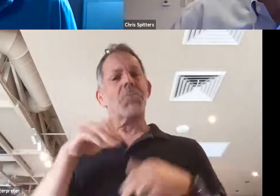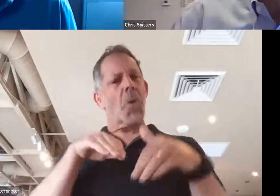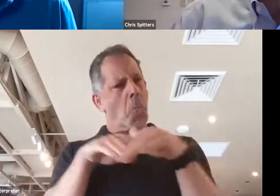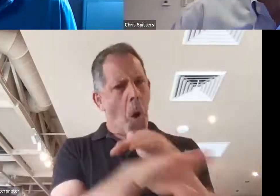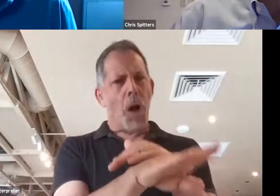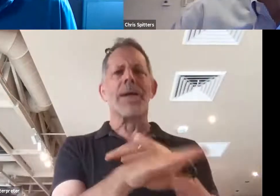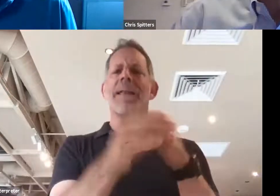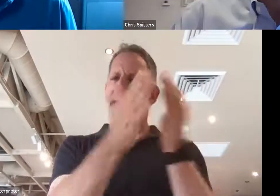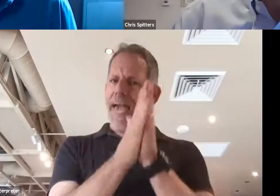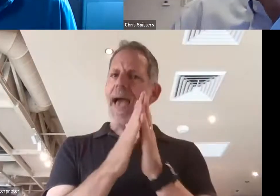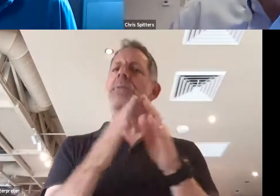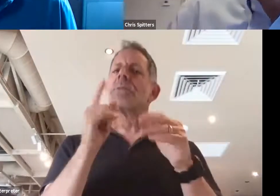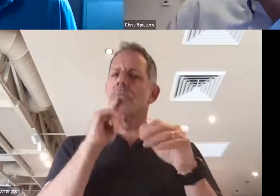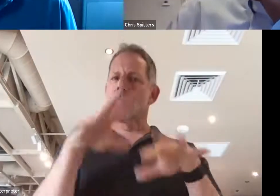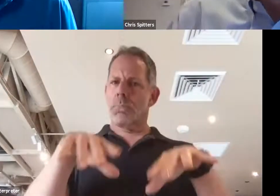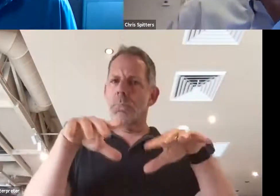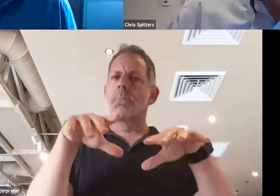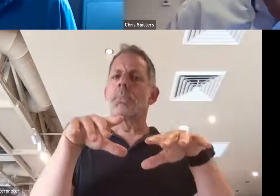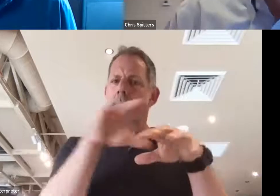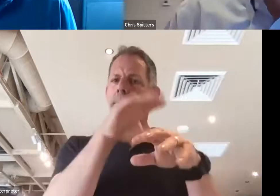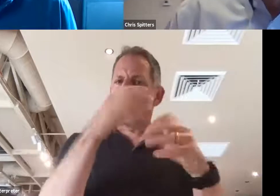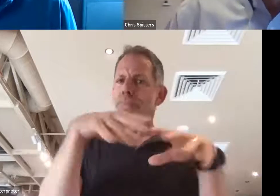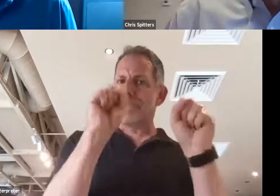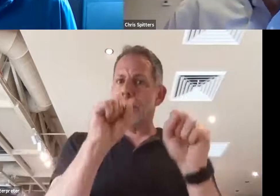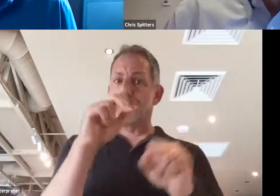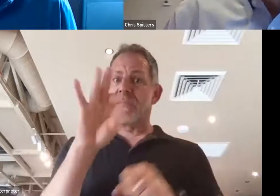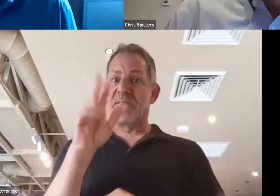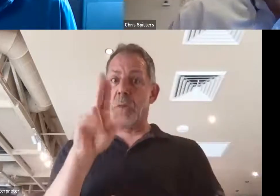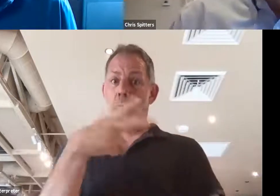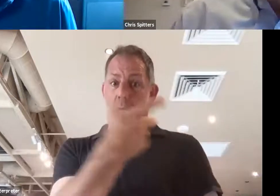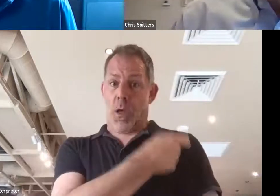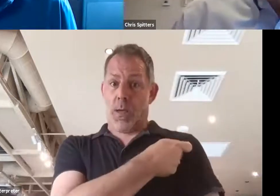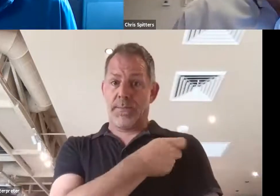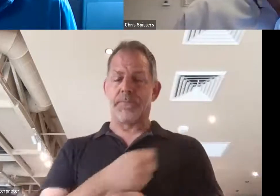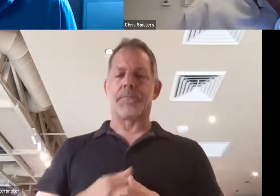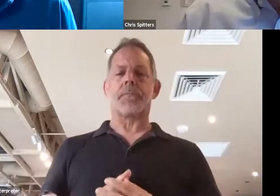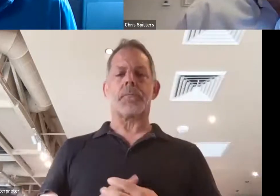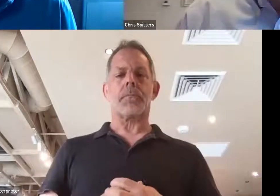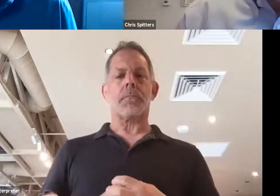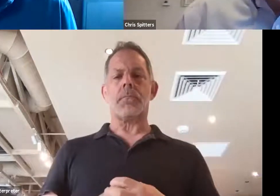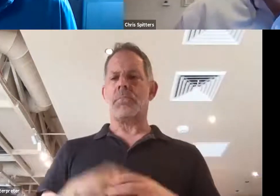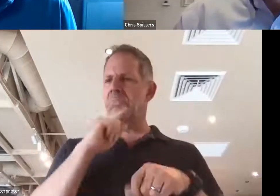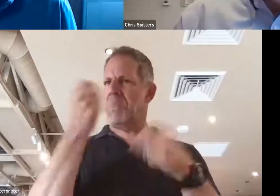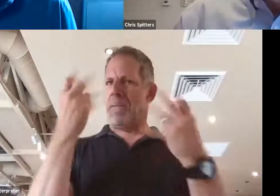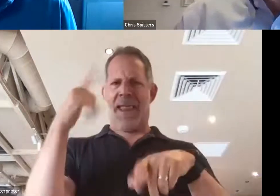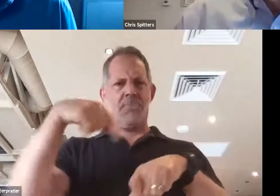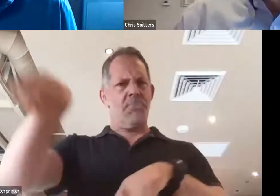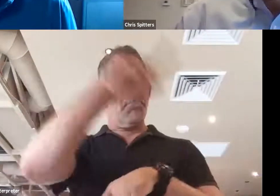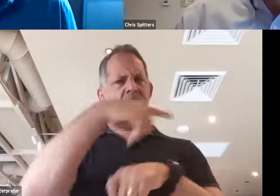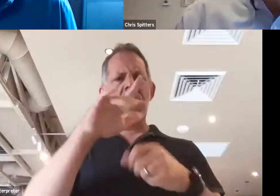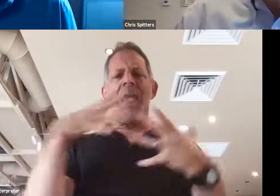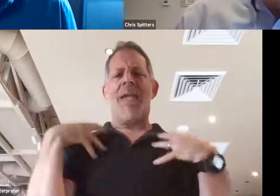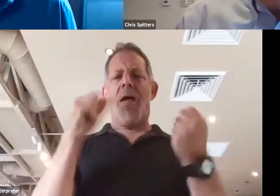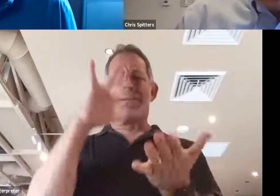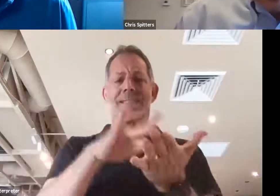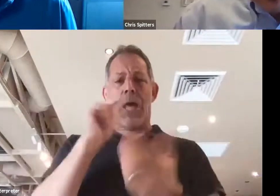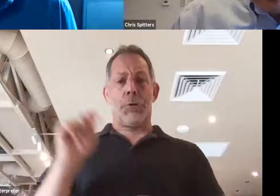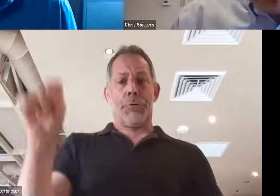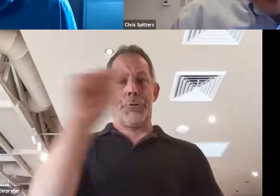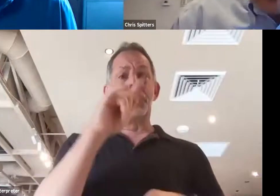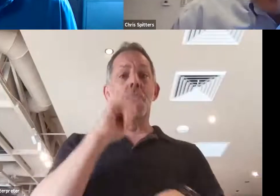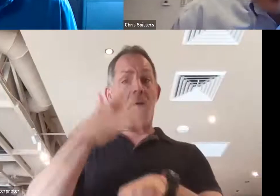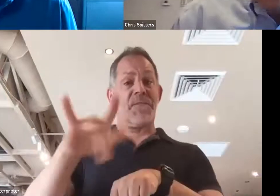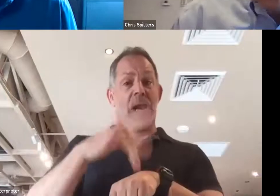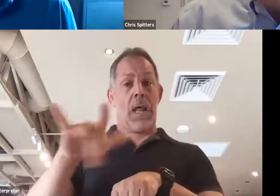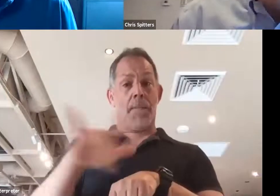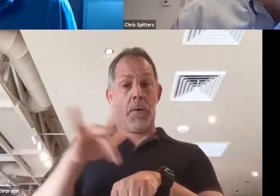get vaccinated against the flu there. So rotating back over to COVID, I would